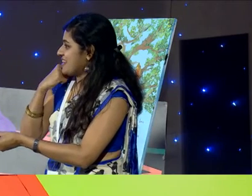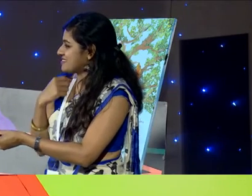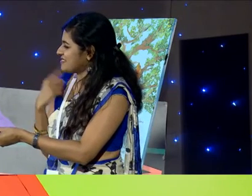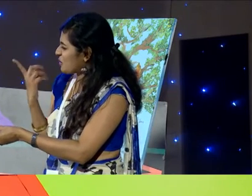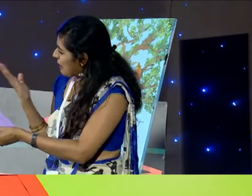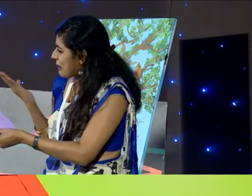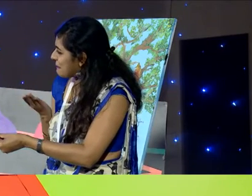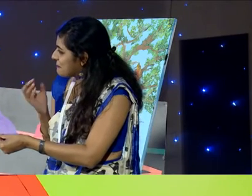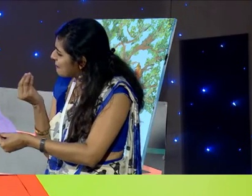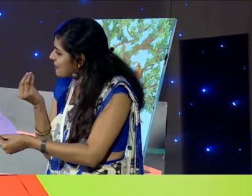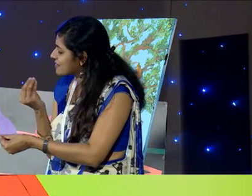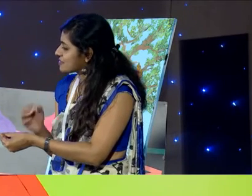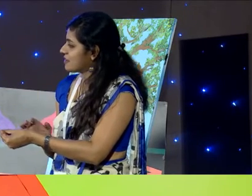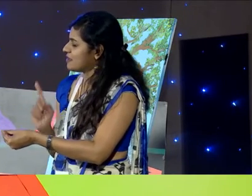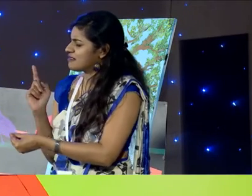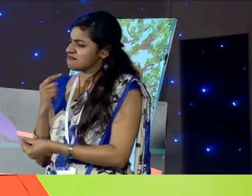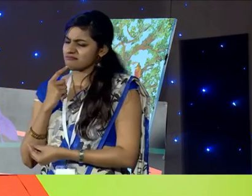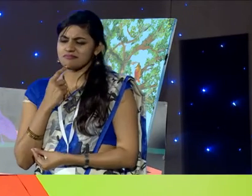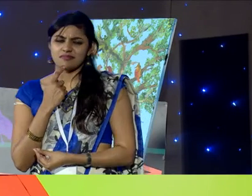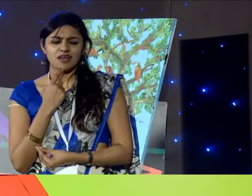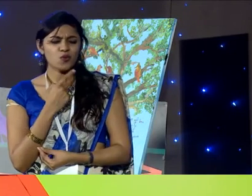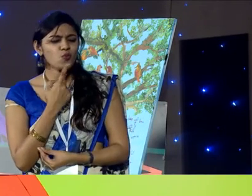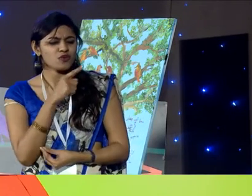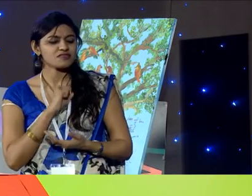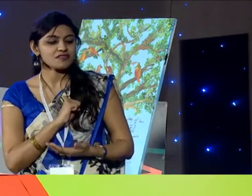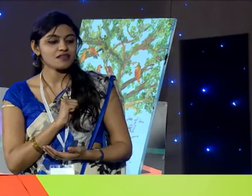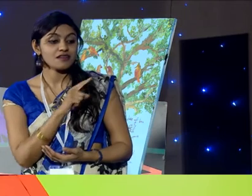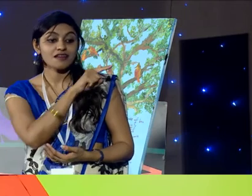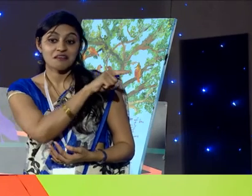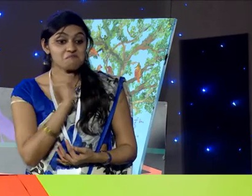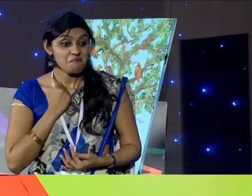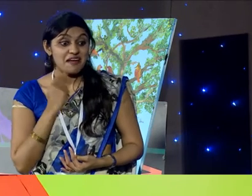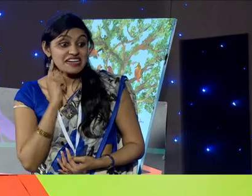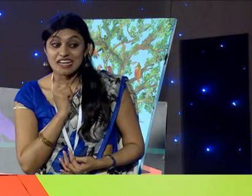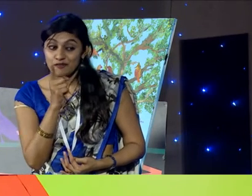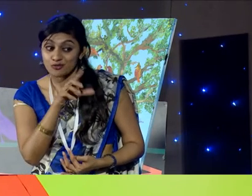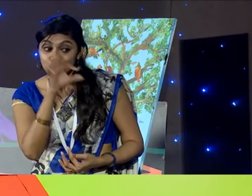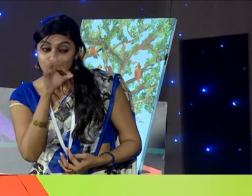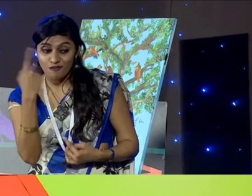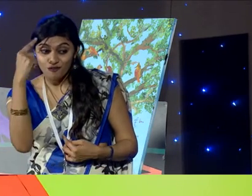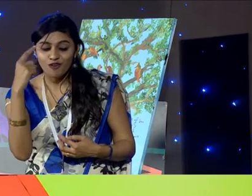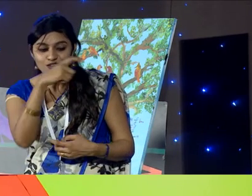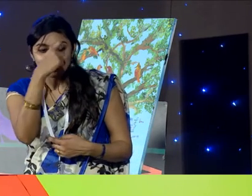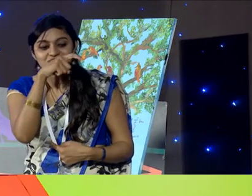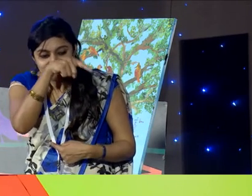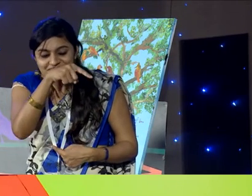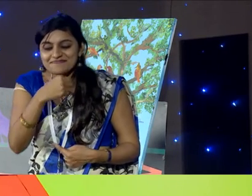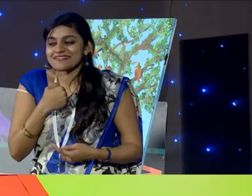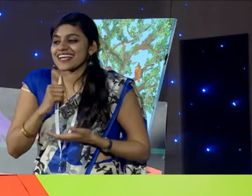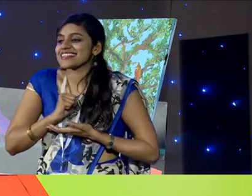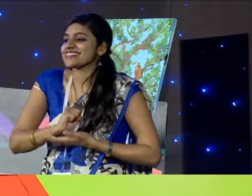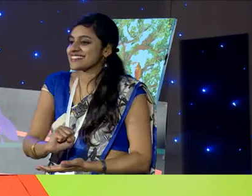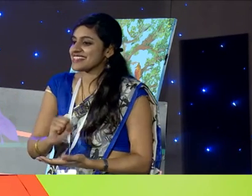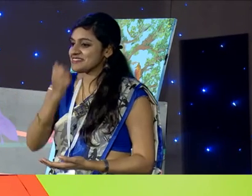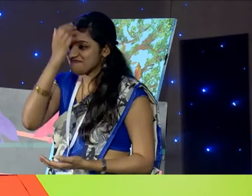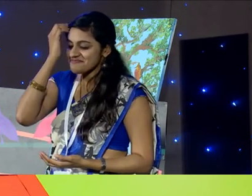few months ago. And she told me that the only reason he was able to get married, maybe she was being dramatic, was that he had a steady job, which most of his friends